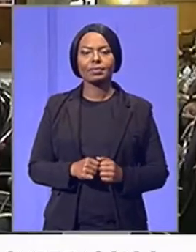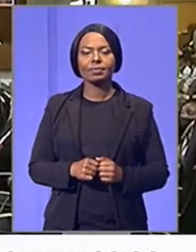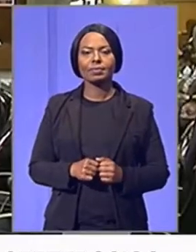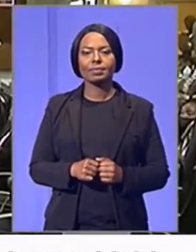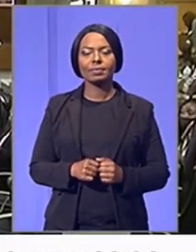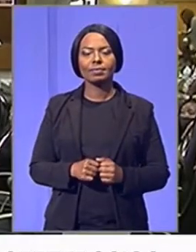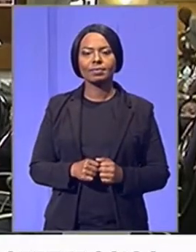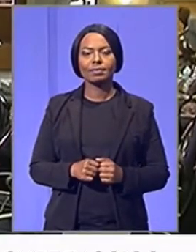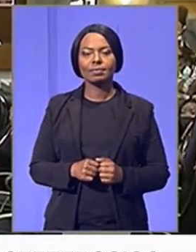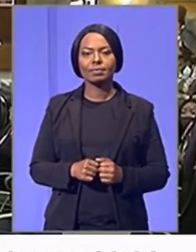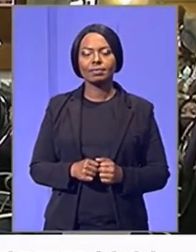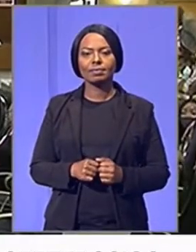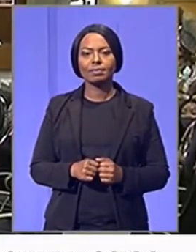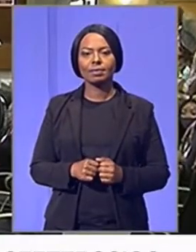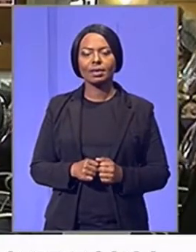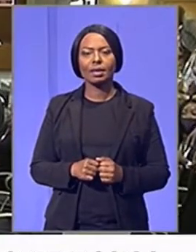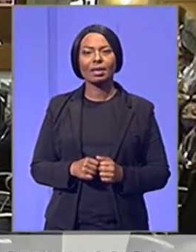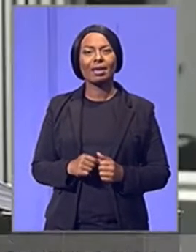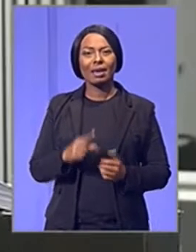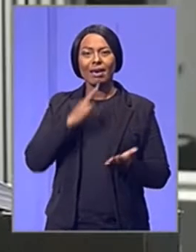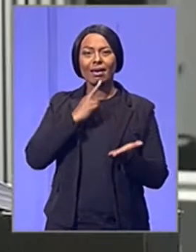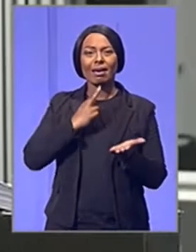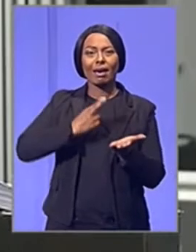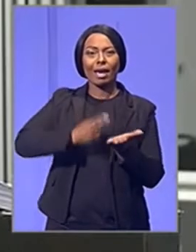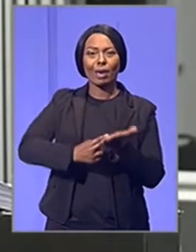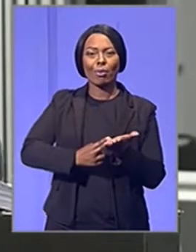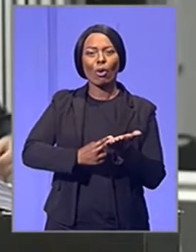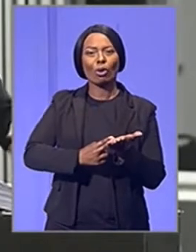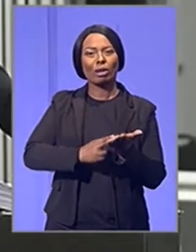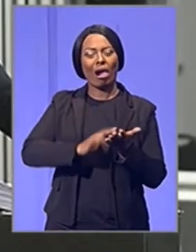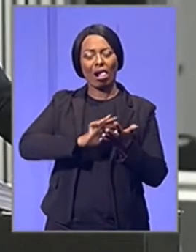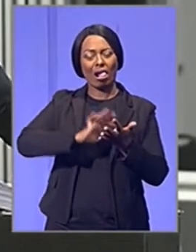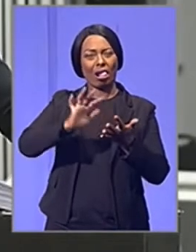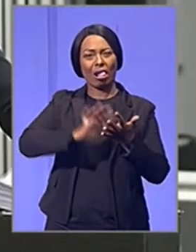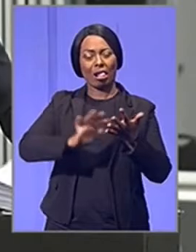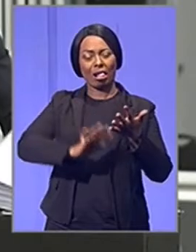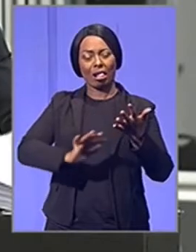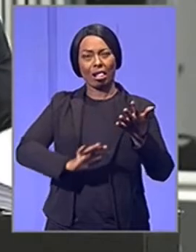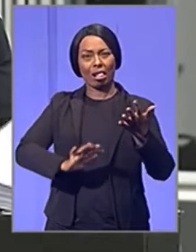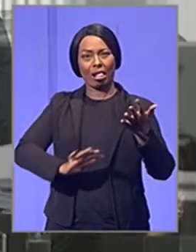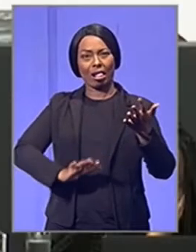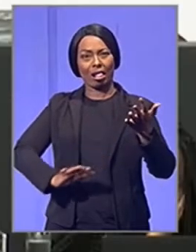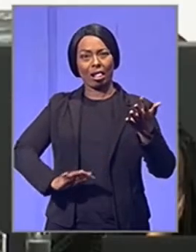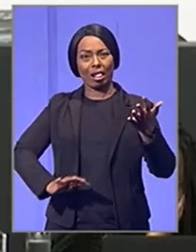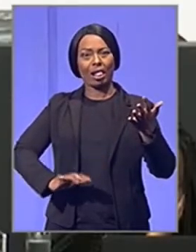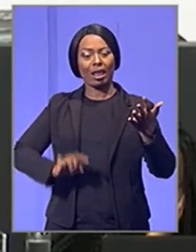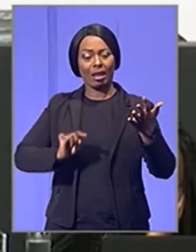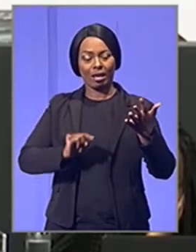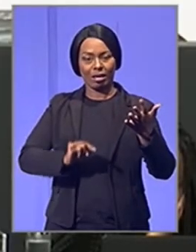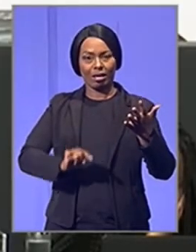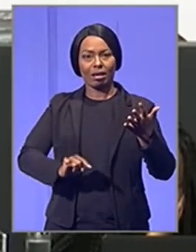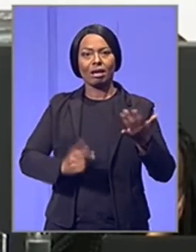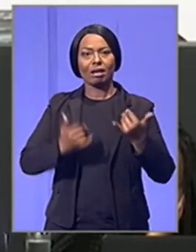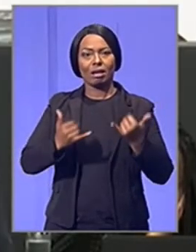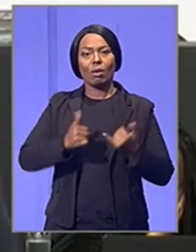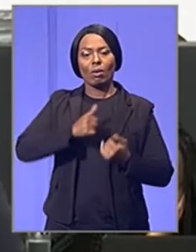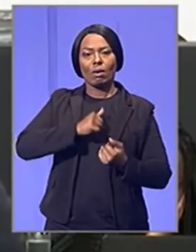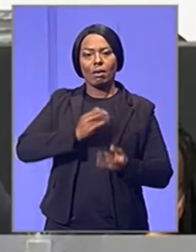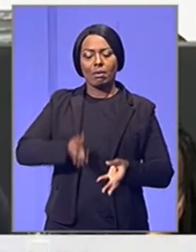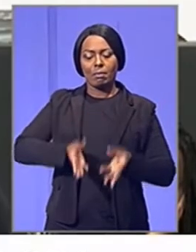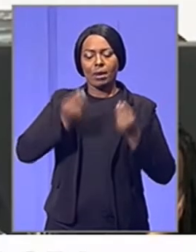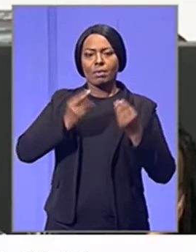Karolo eno e leng telele ya Pegelo e ka ga tshosometso ya lephata la poraefete mo pusong ga e bolo go letwa gareng ga maina ba tlhankedi